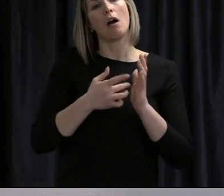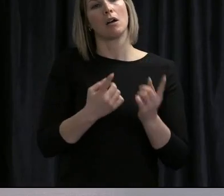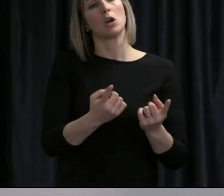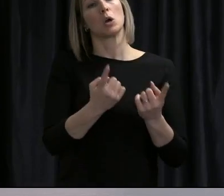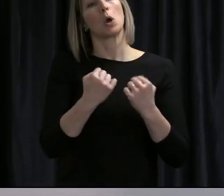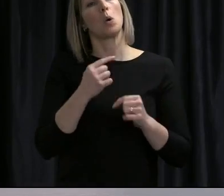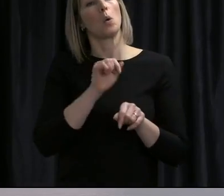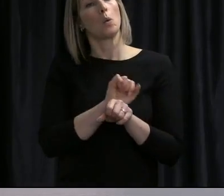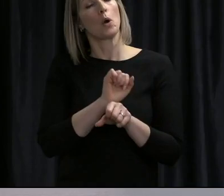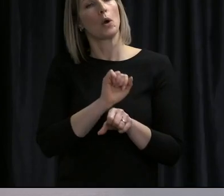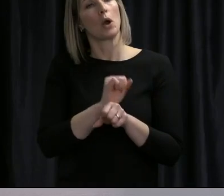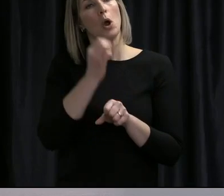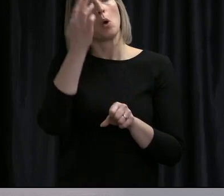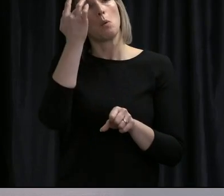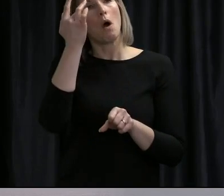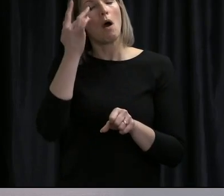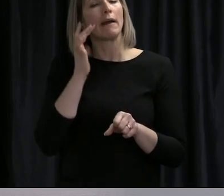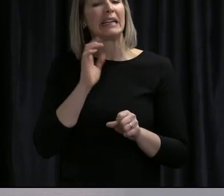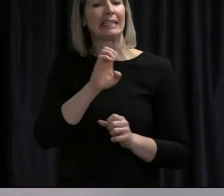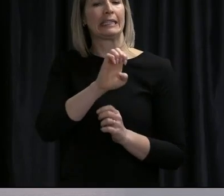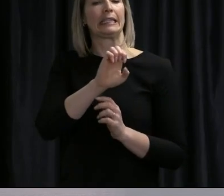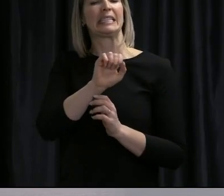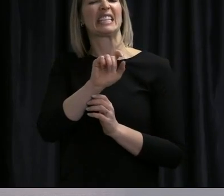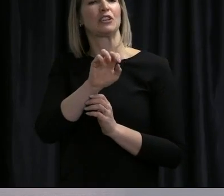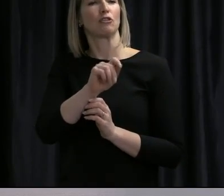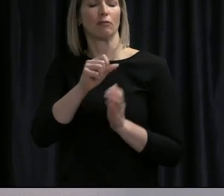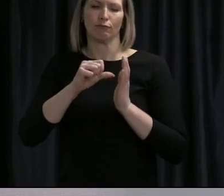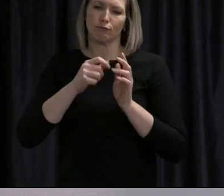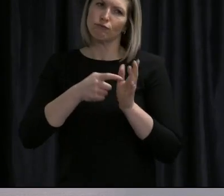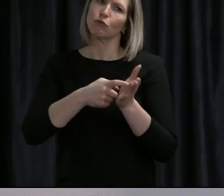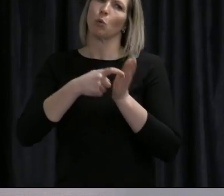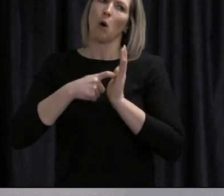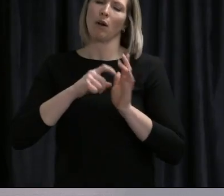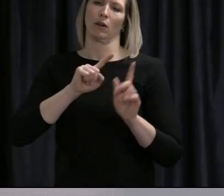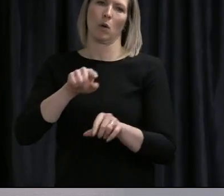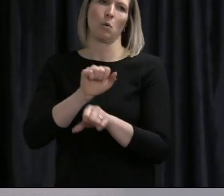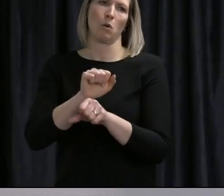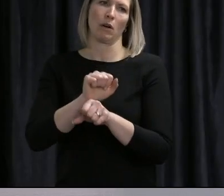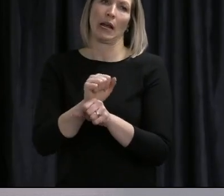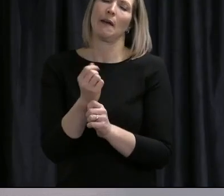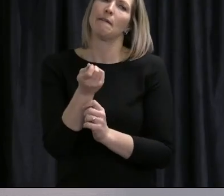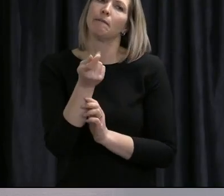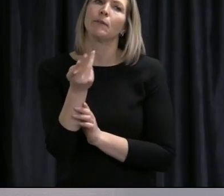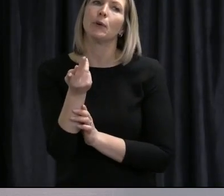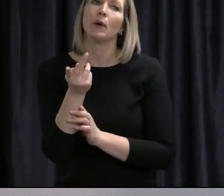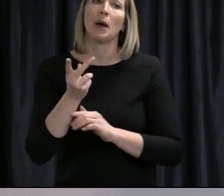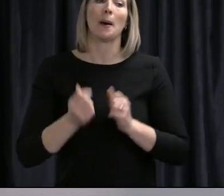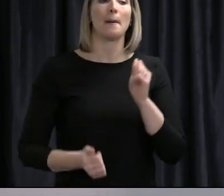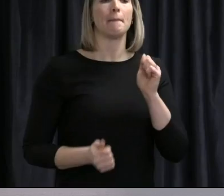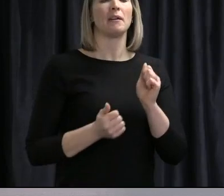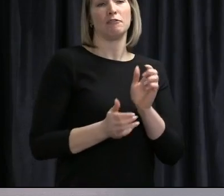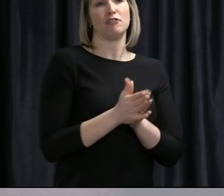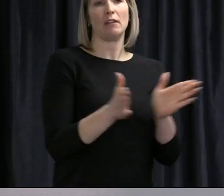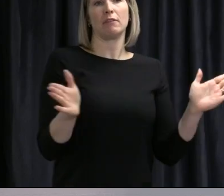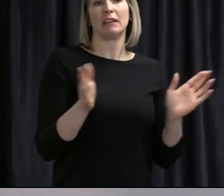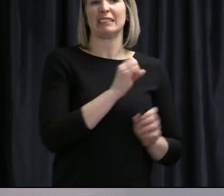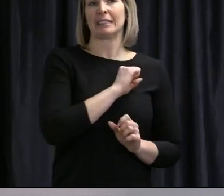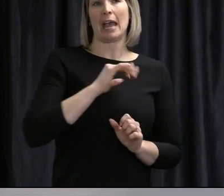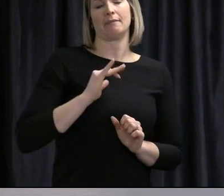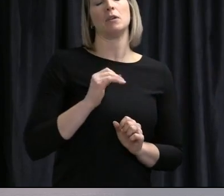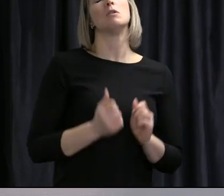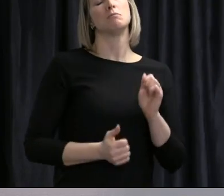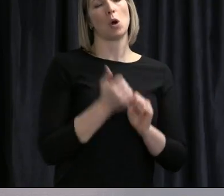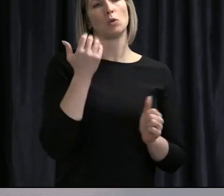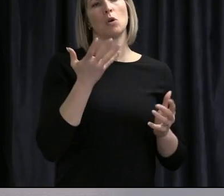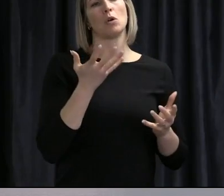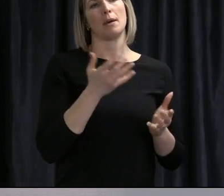making sure that, people that can work from home, we put into provisions that they're able to do so. So